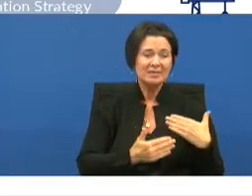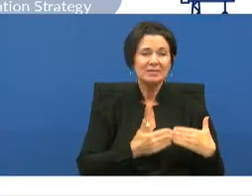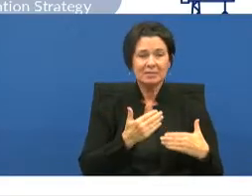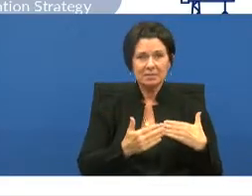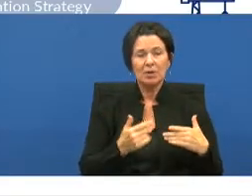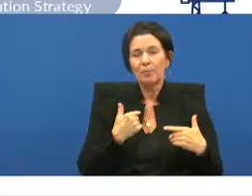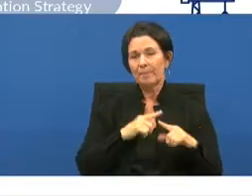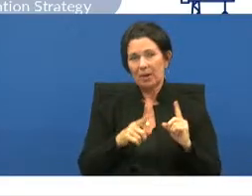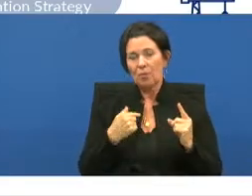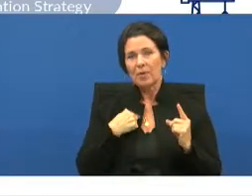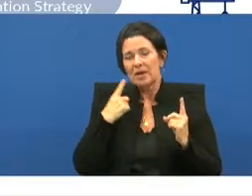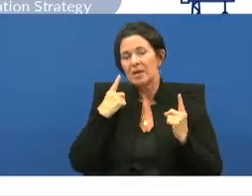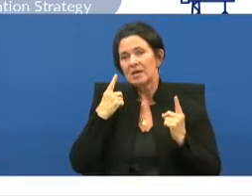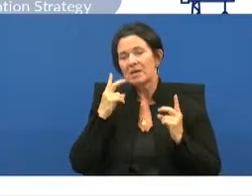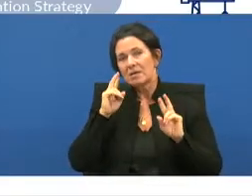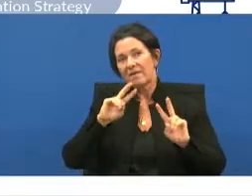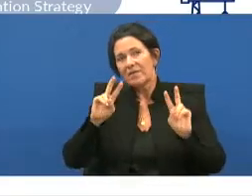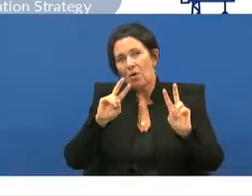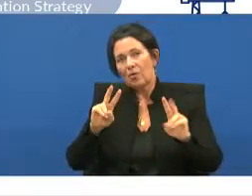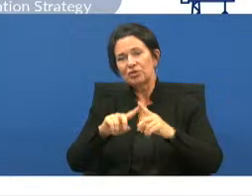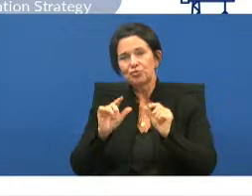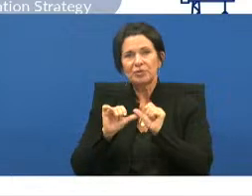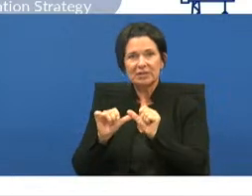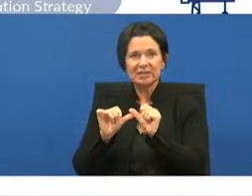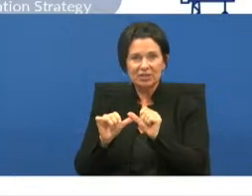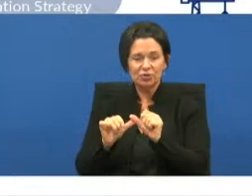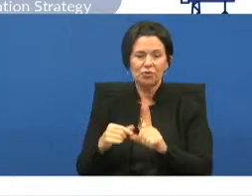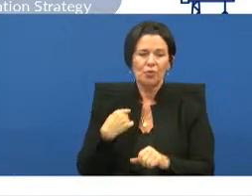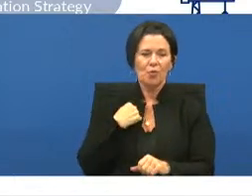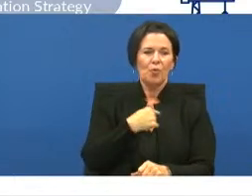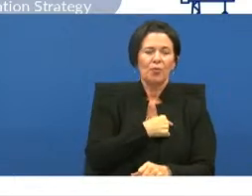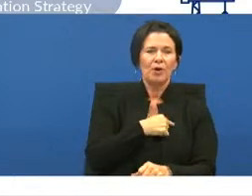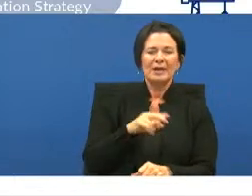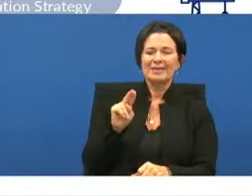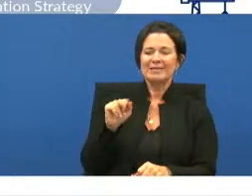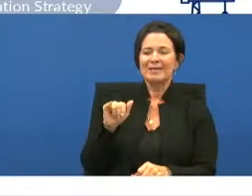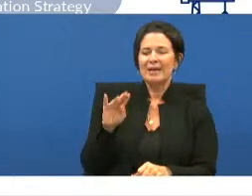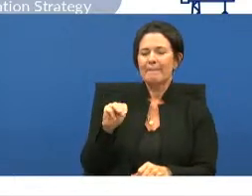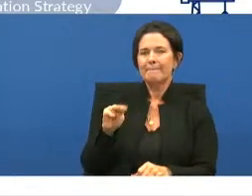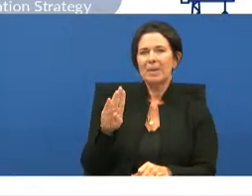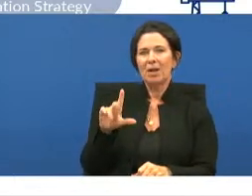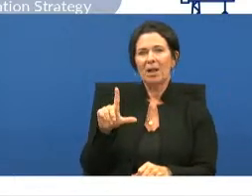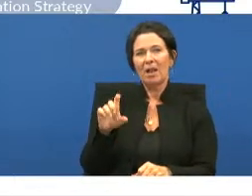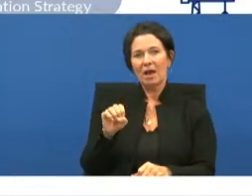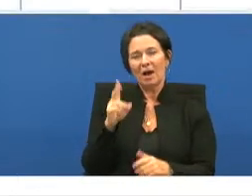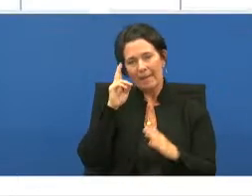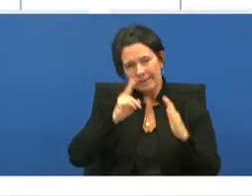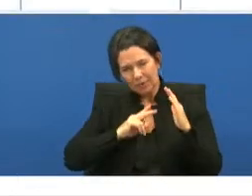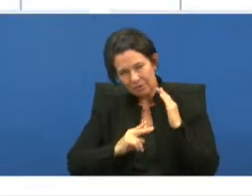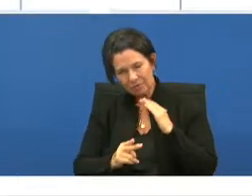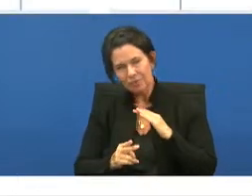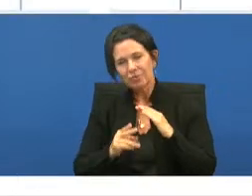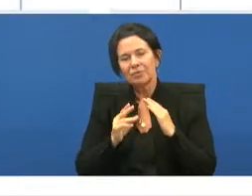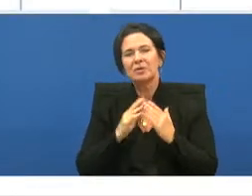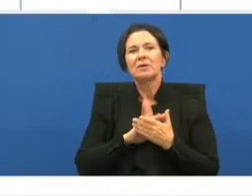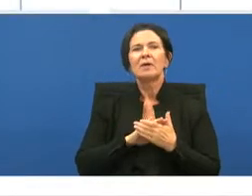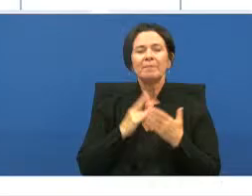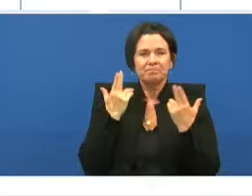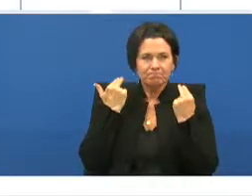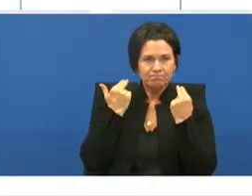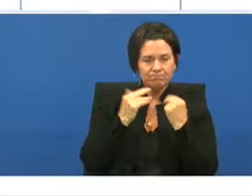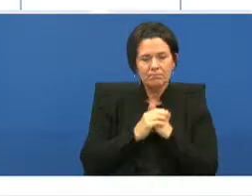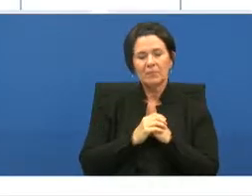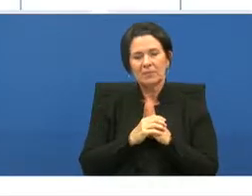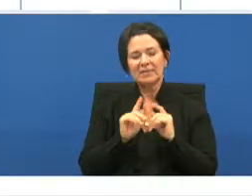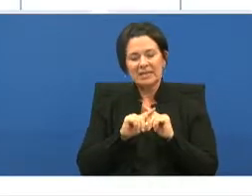success. As I mentioned, we're a nimble team. We do expect to add to that team. There is a significant